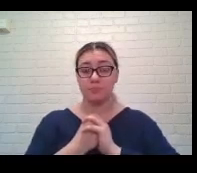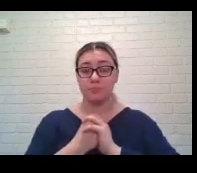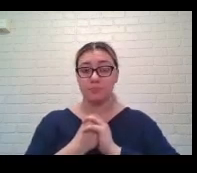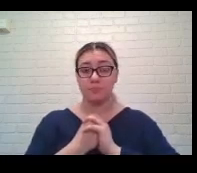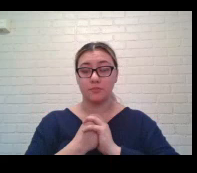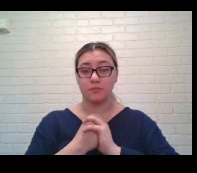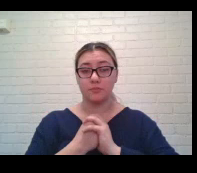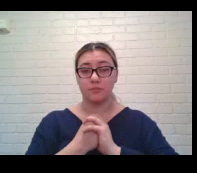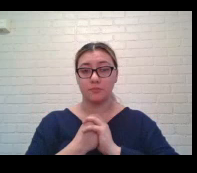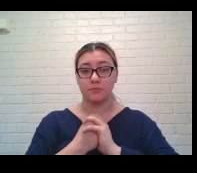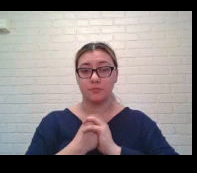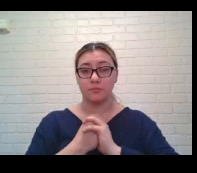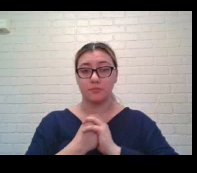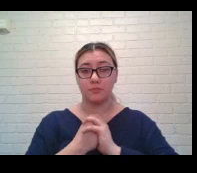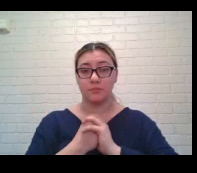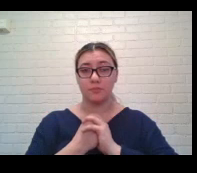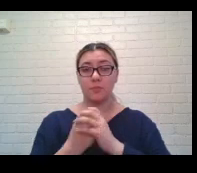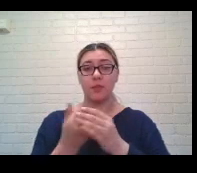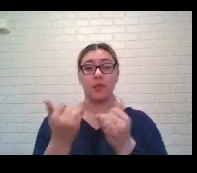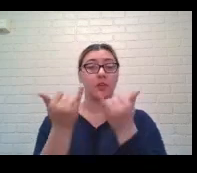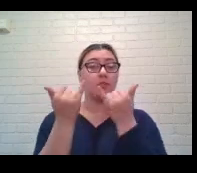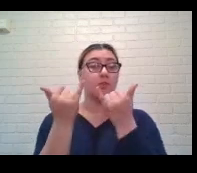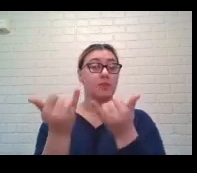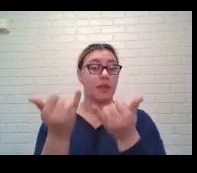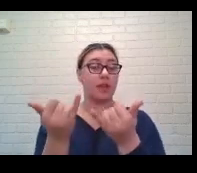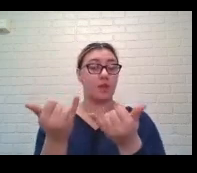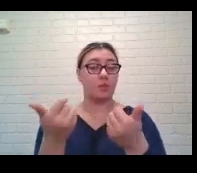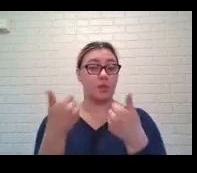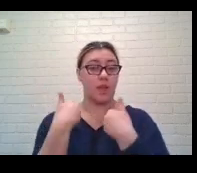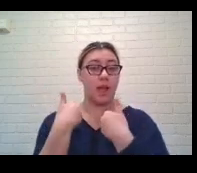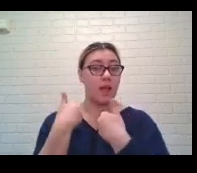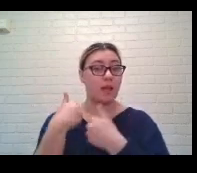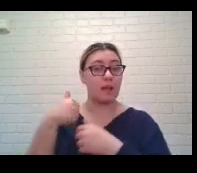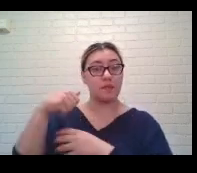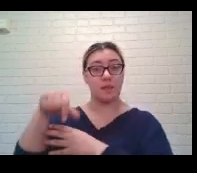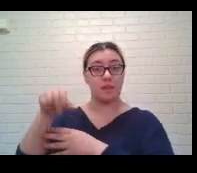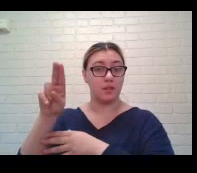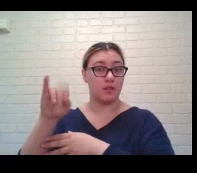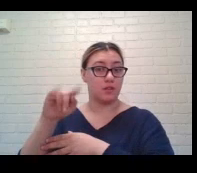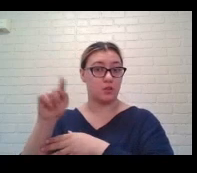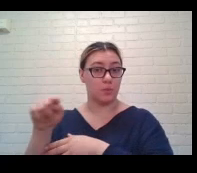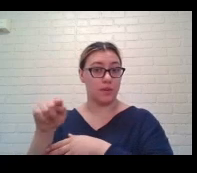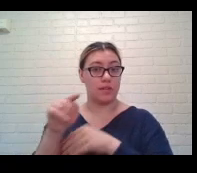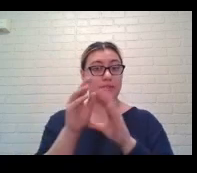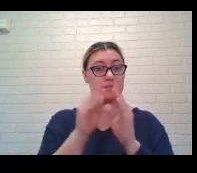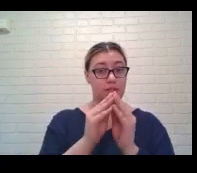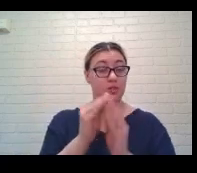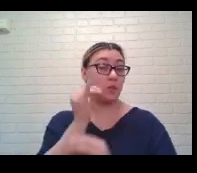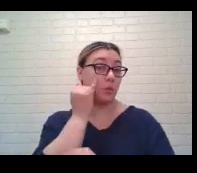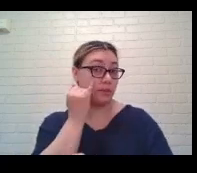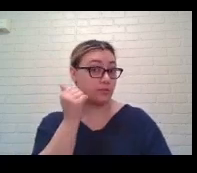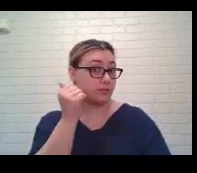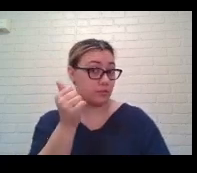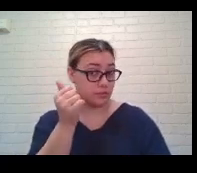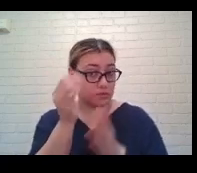So now we will have a quiz session. So to see if you're paying attention, we have a really a